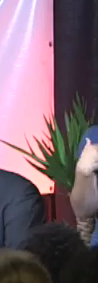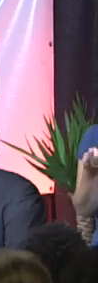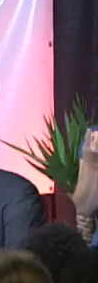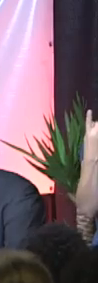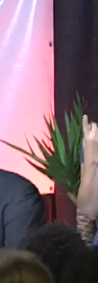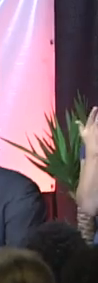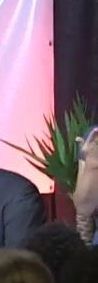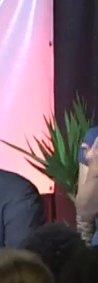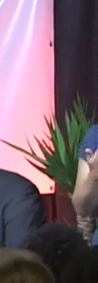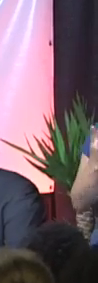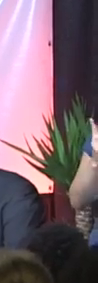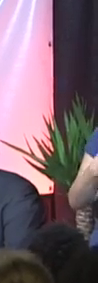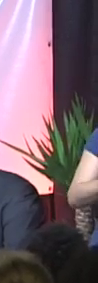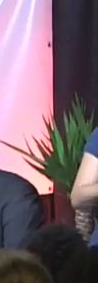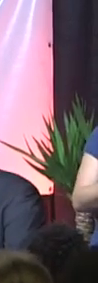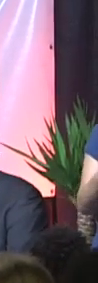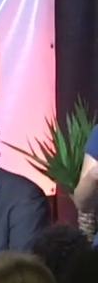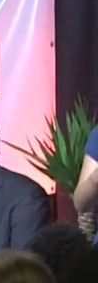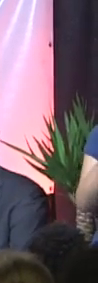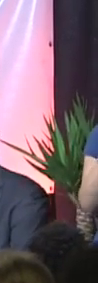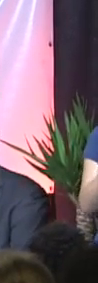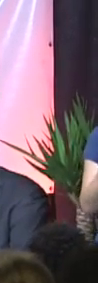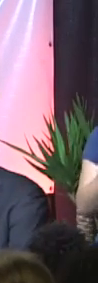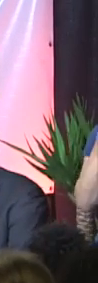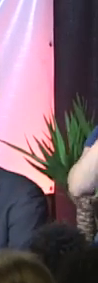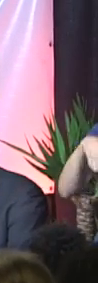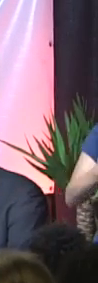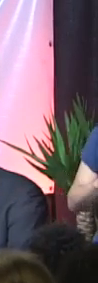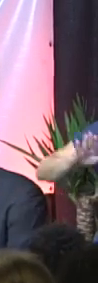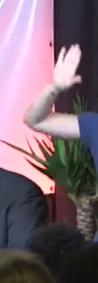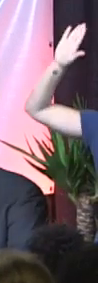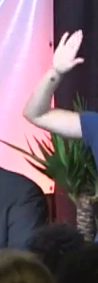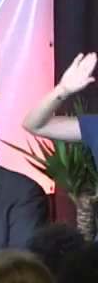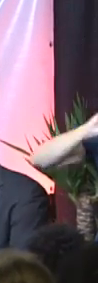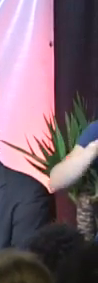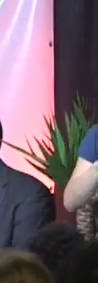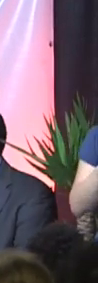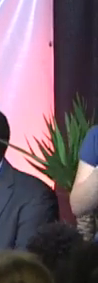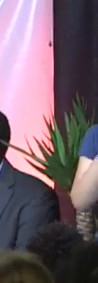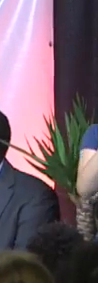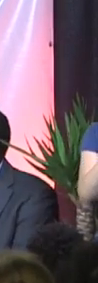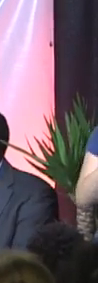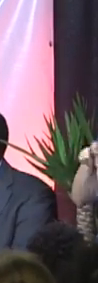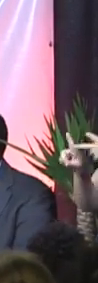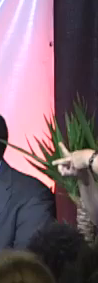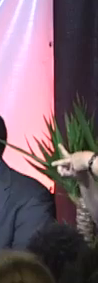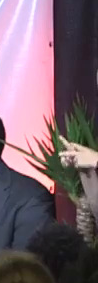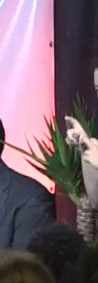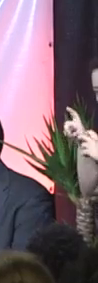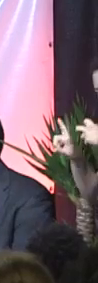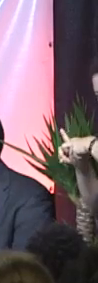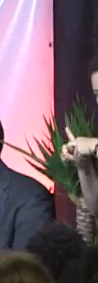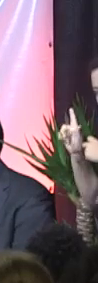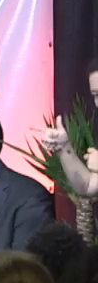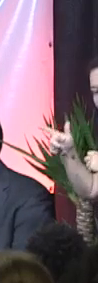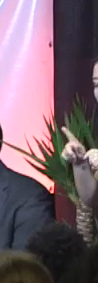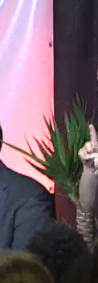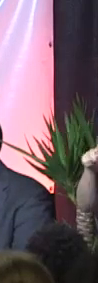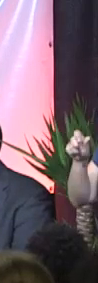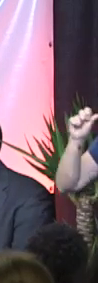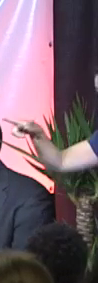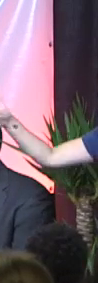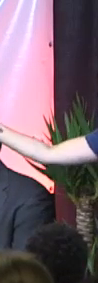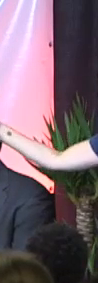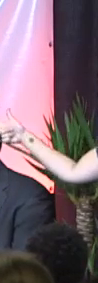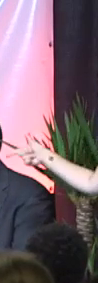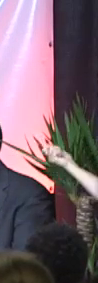one, maybe two people talk about it. So sometimes we'll all raise our hand and then we'll just follow up with that person individually, but let's hear from two folks and we'll